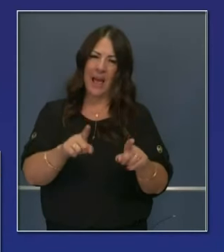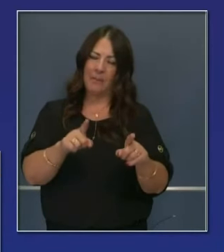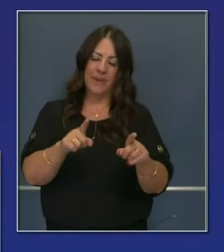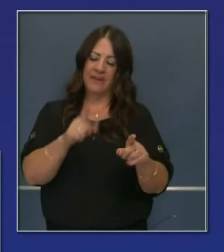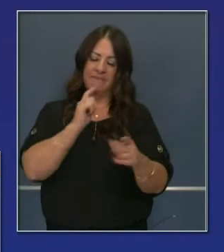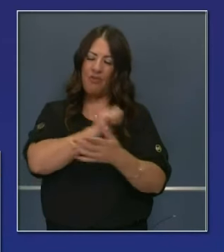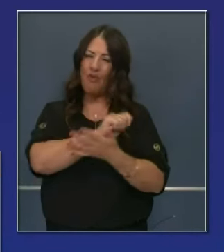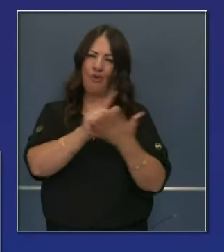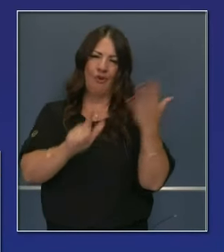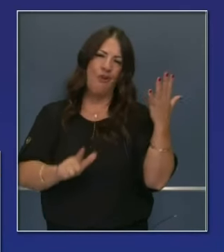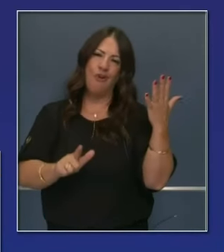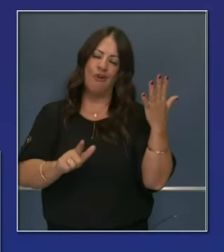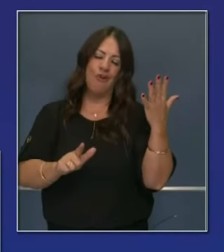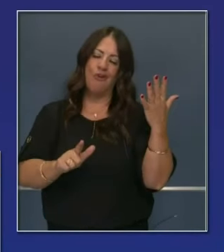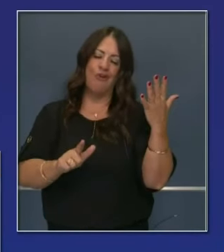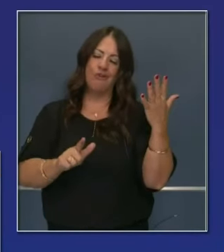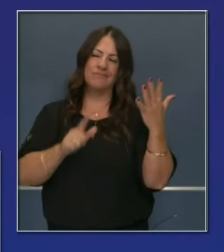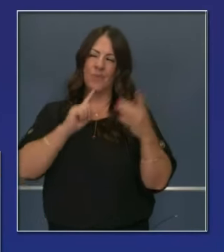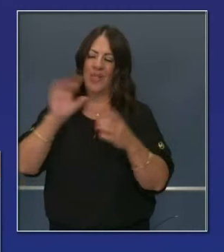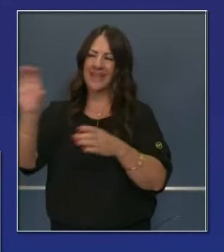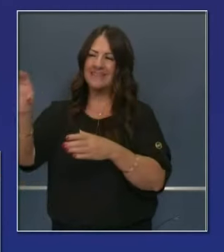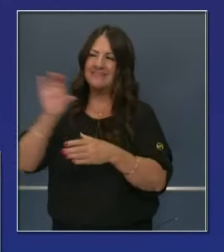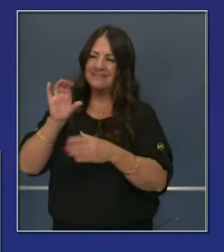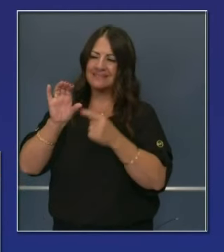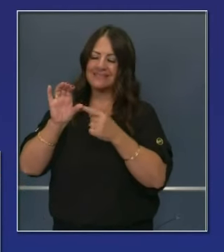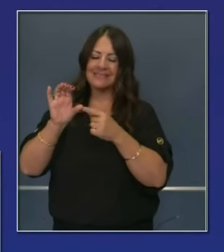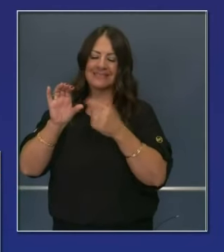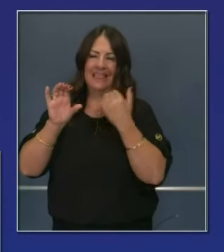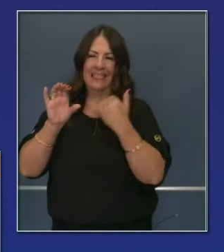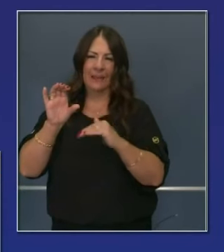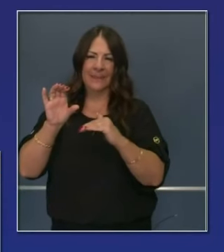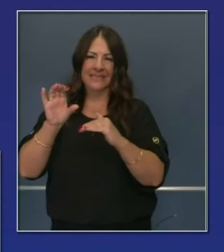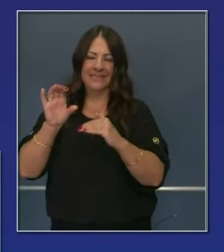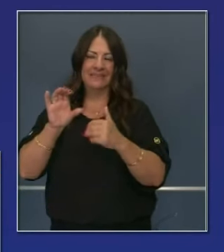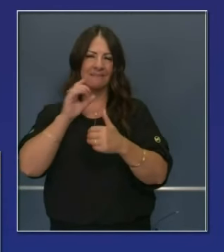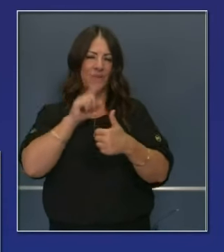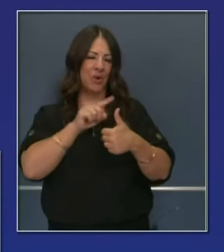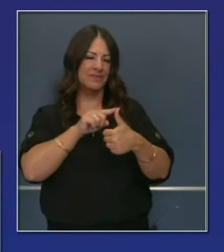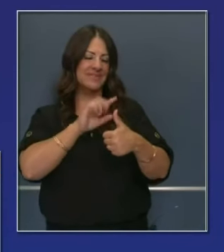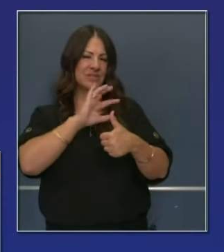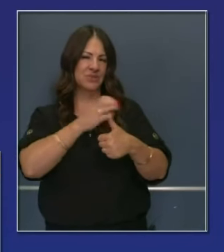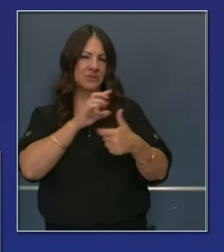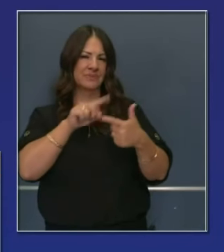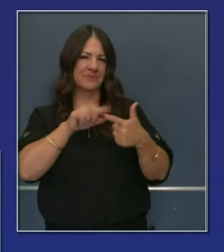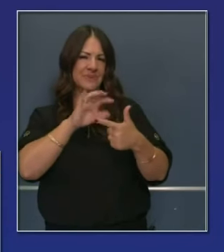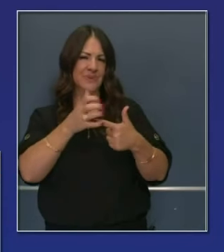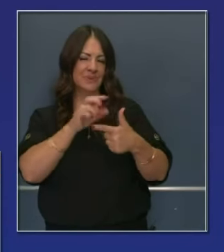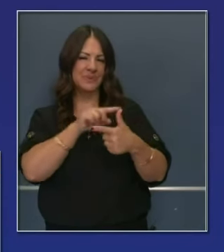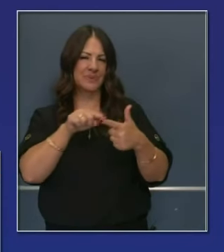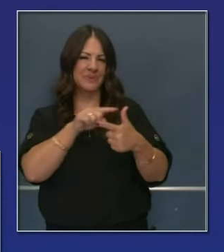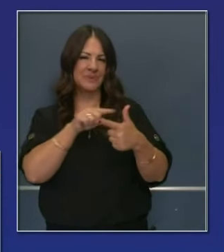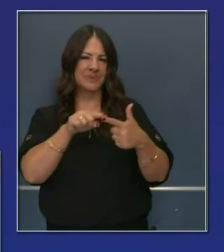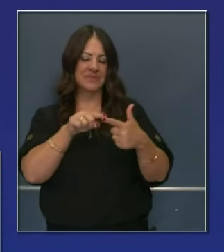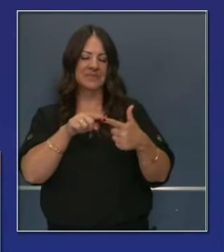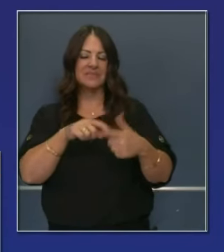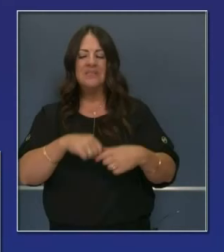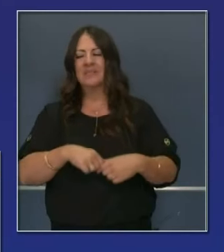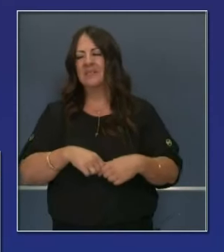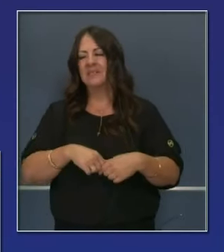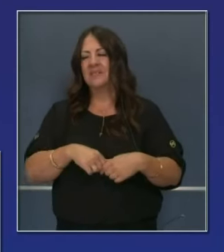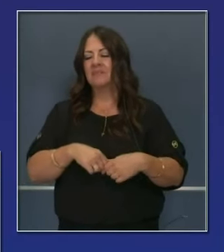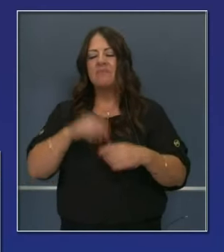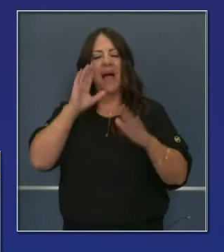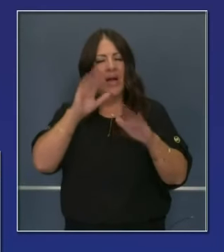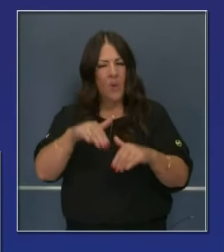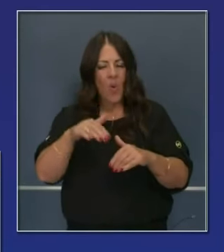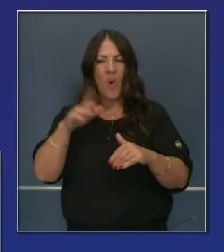been, look, I understand the prevailing winds where people are pushing